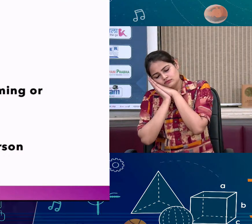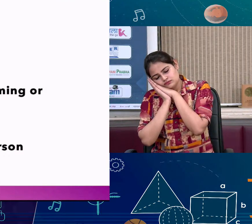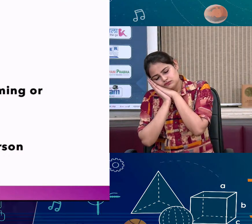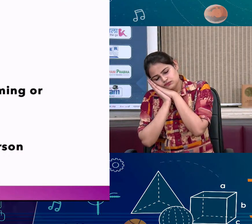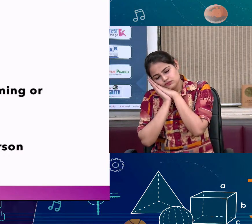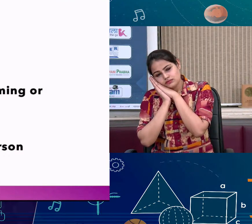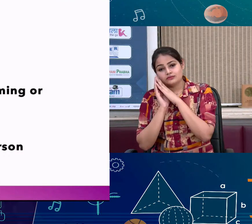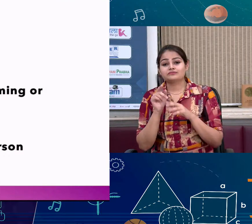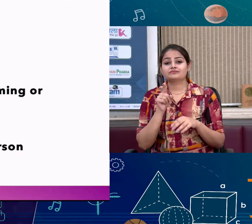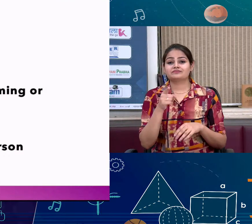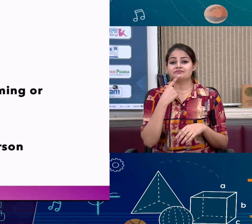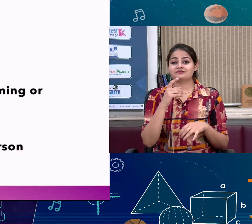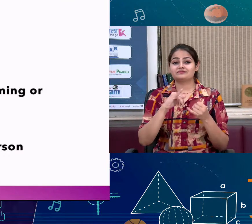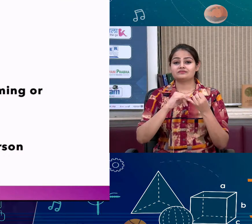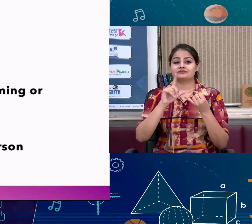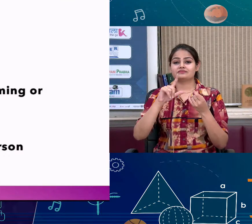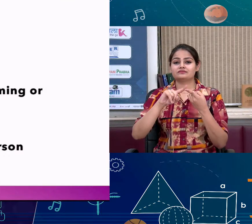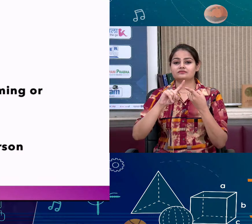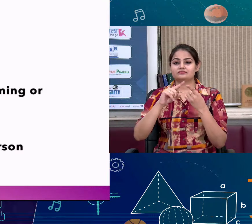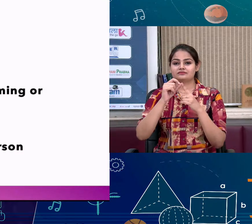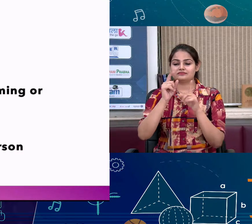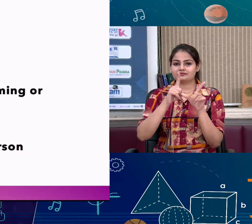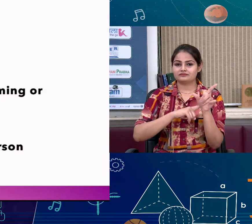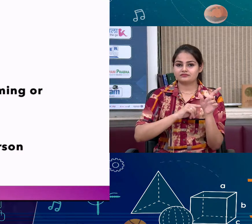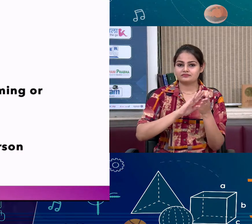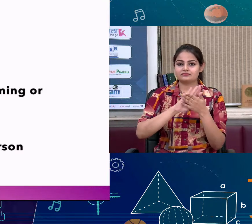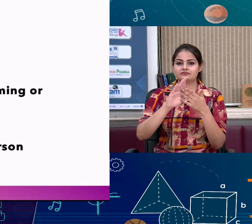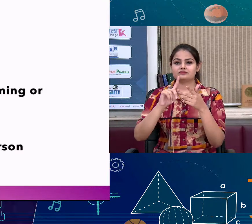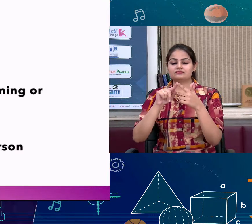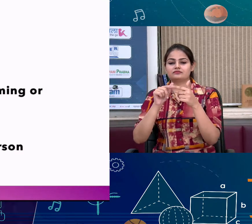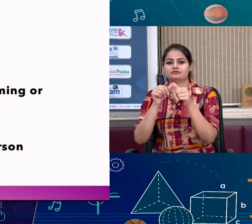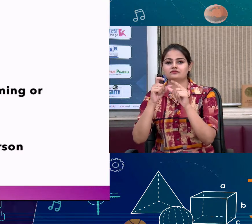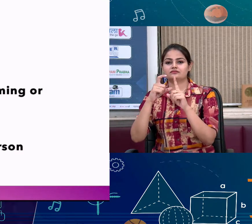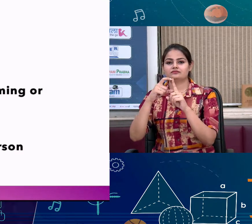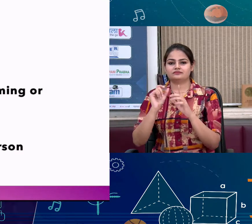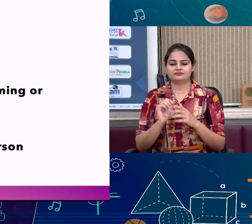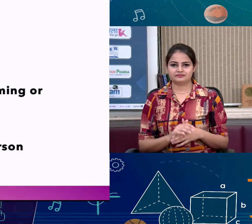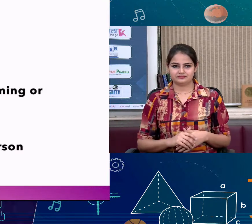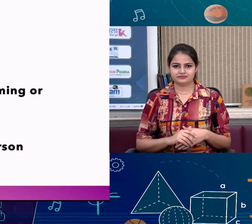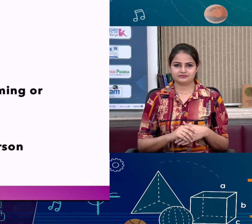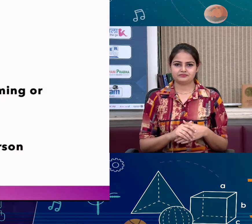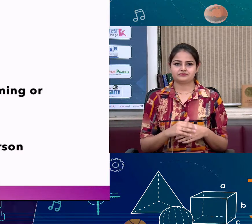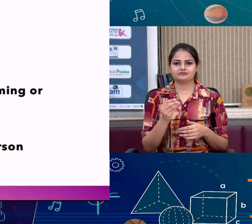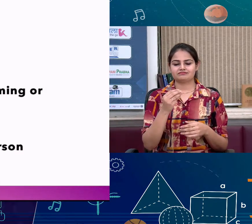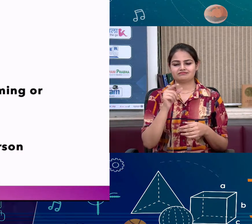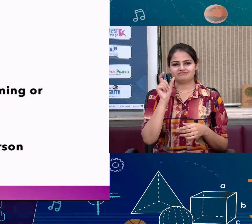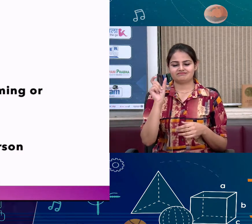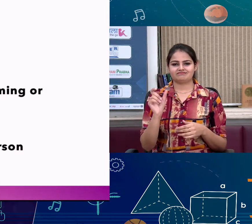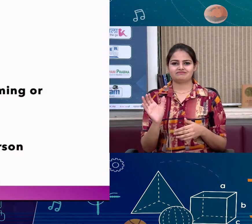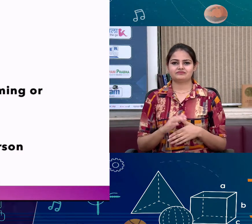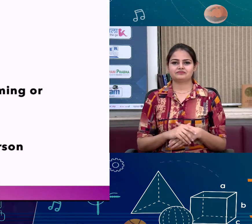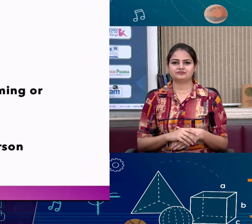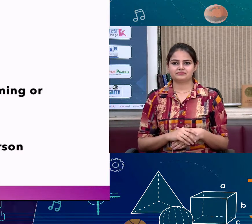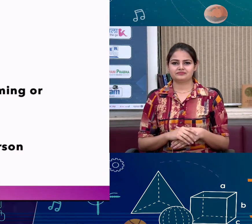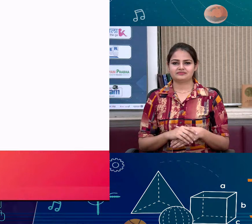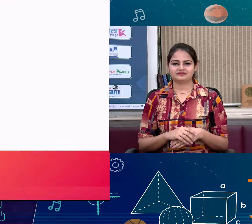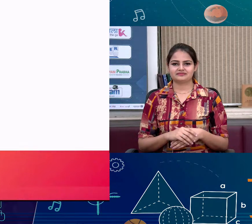usually have this word which we usually use for those kids. It's just a sleepy head.